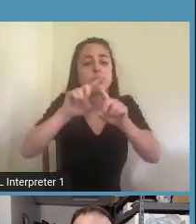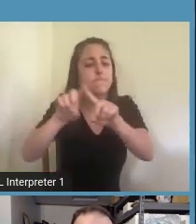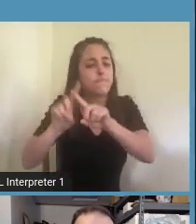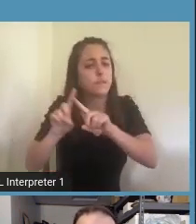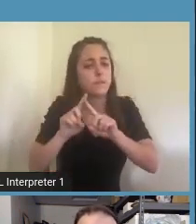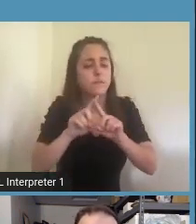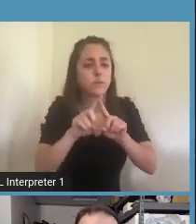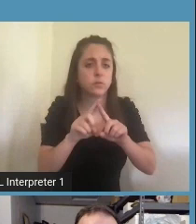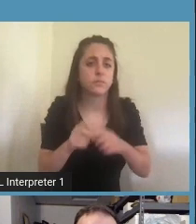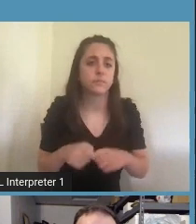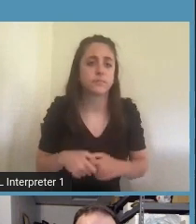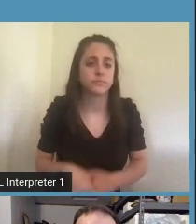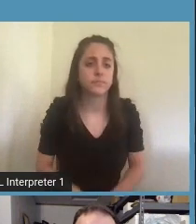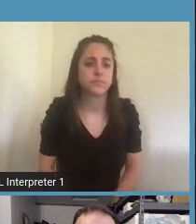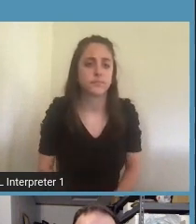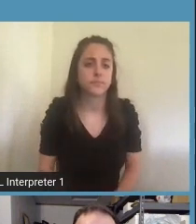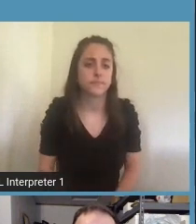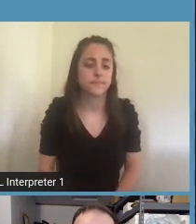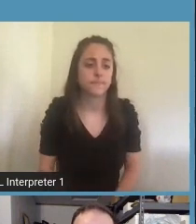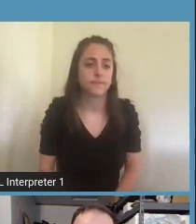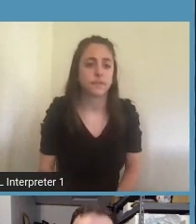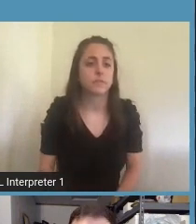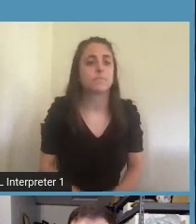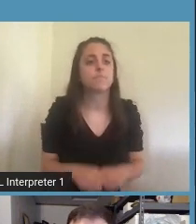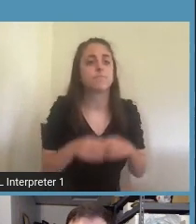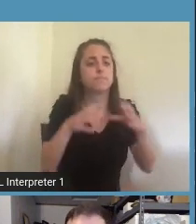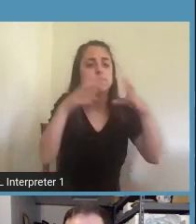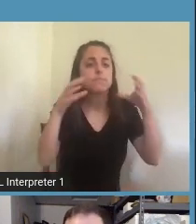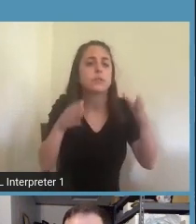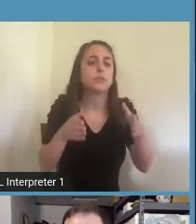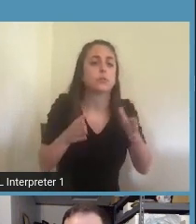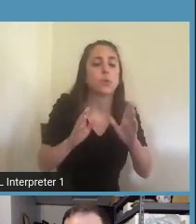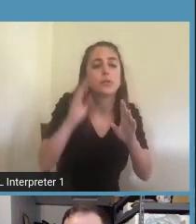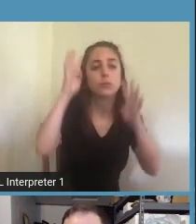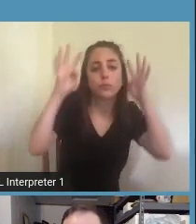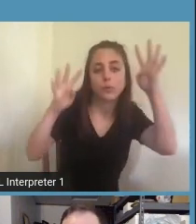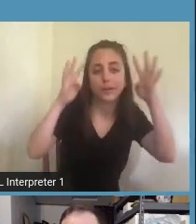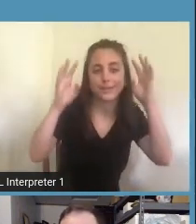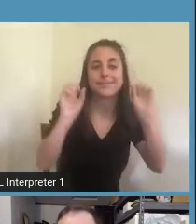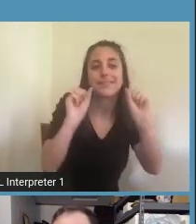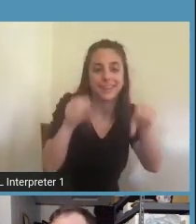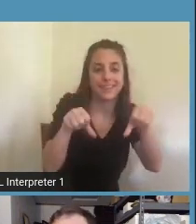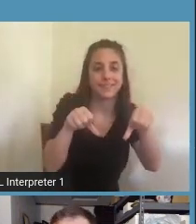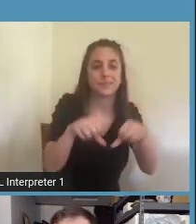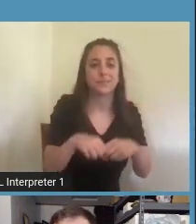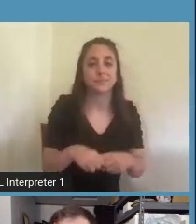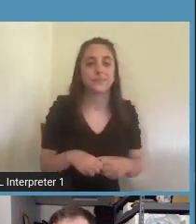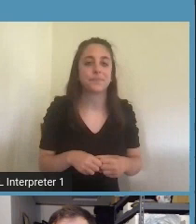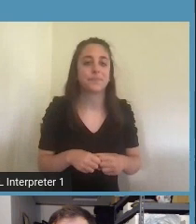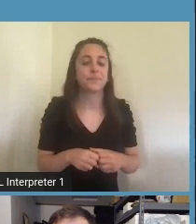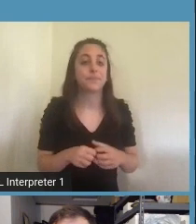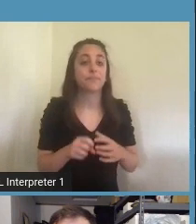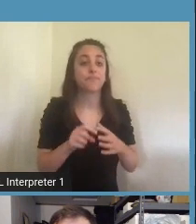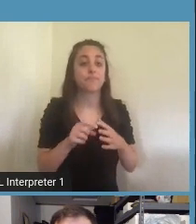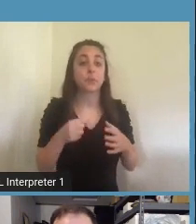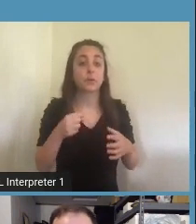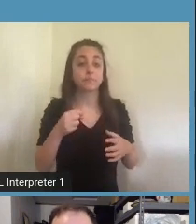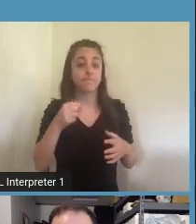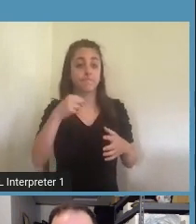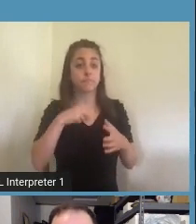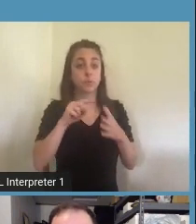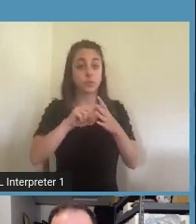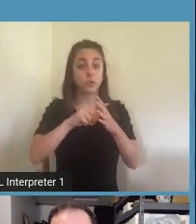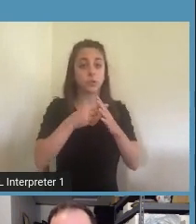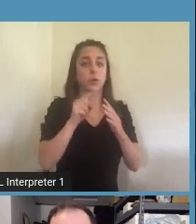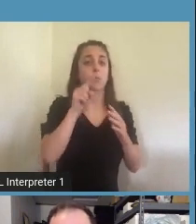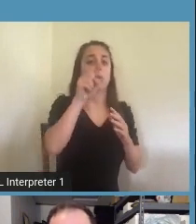just all the different things. There's a lot of ways that you can be creative. So when I first started at the North Carolina Museum